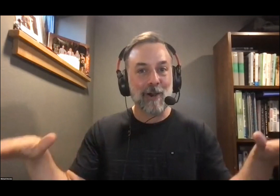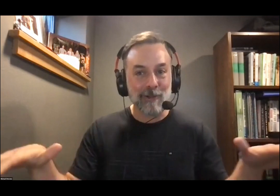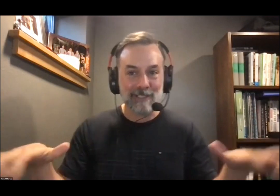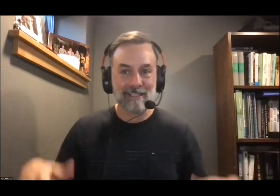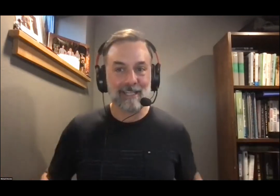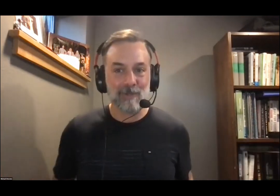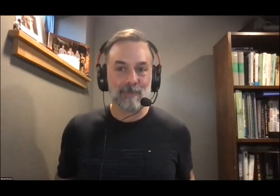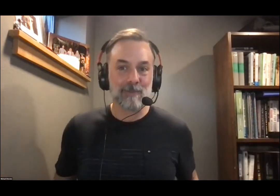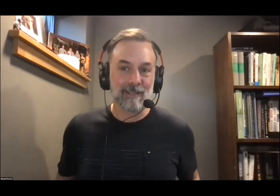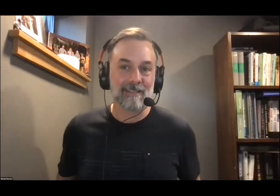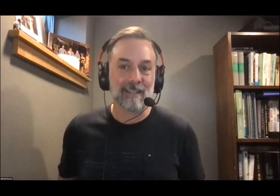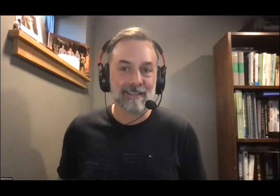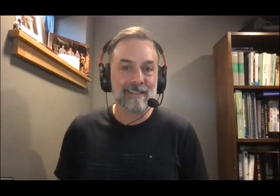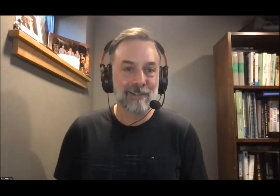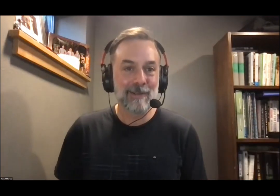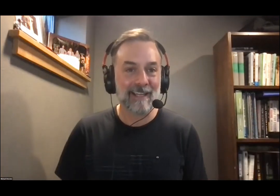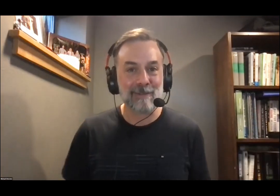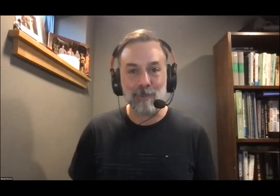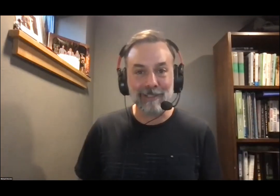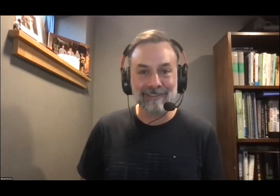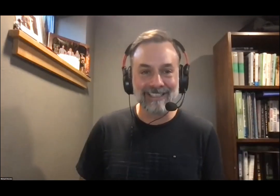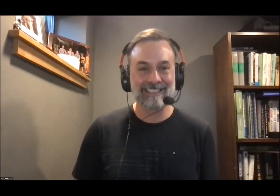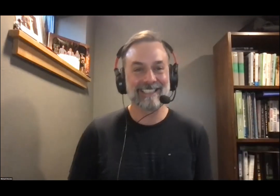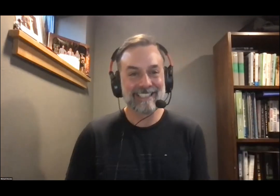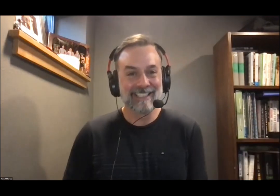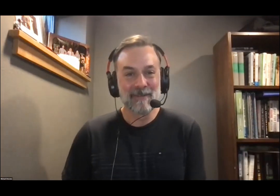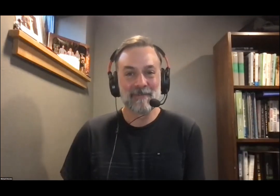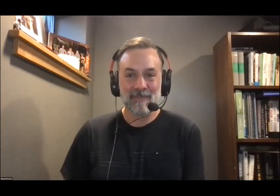be really hard to distinguish between these things at some point.